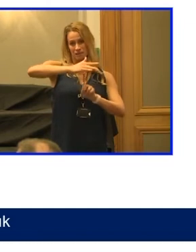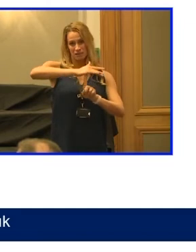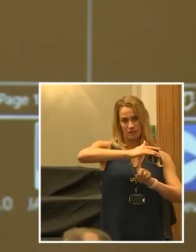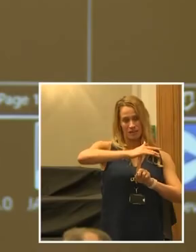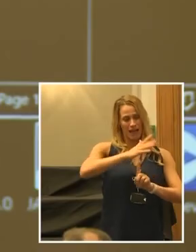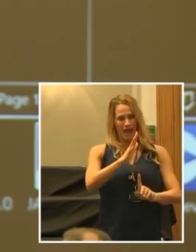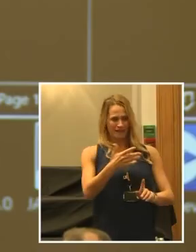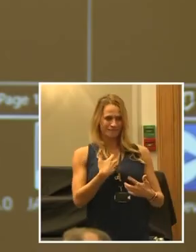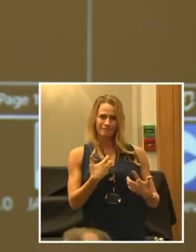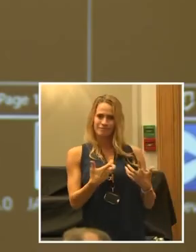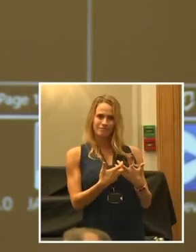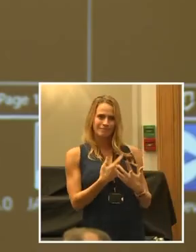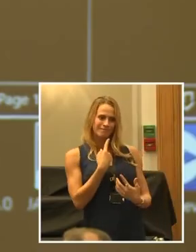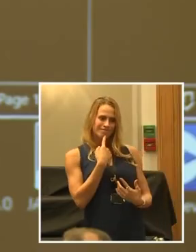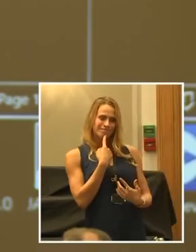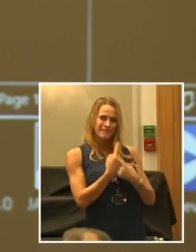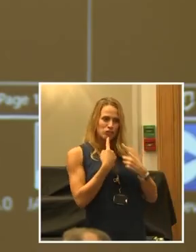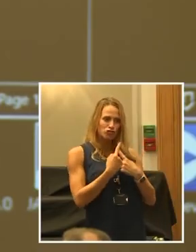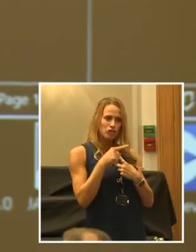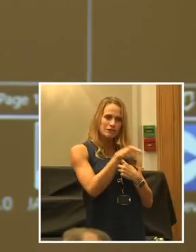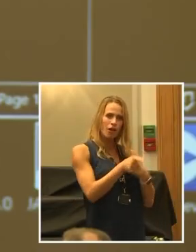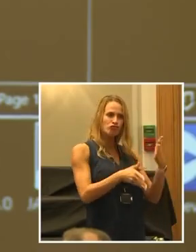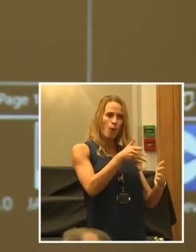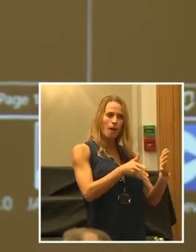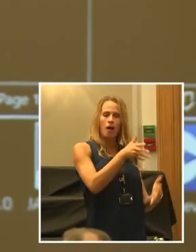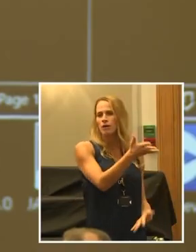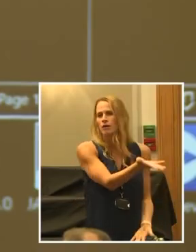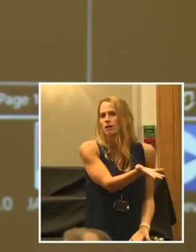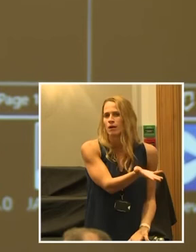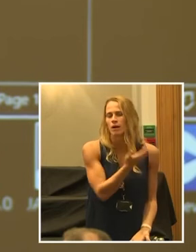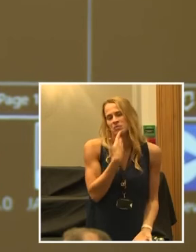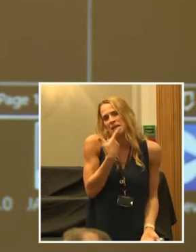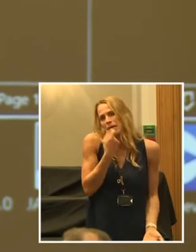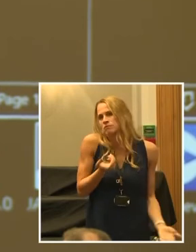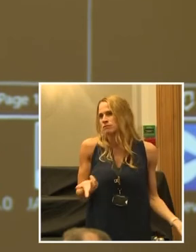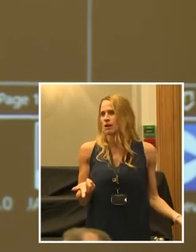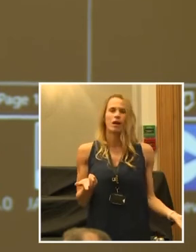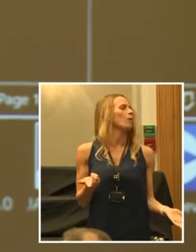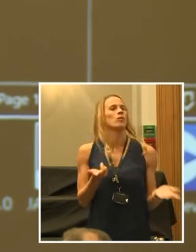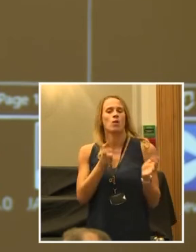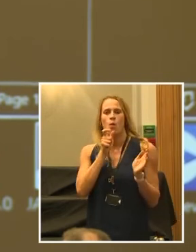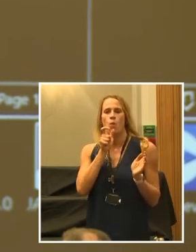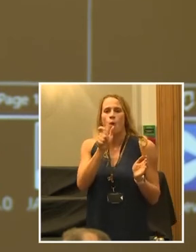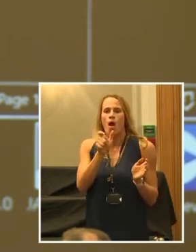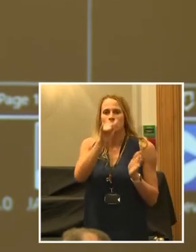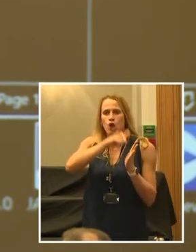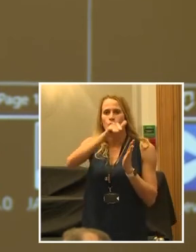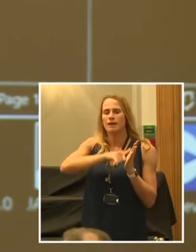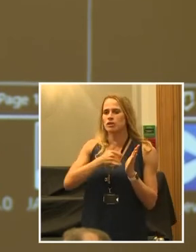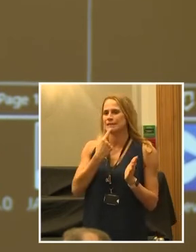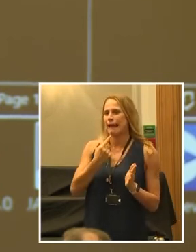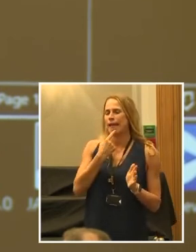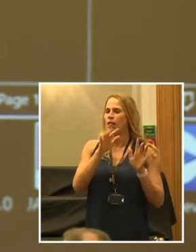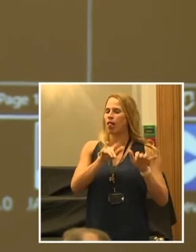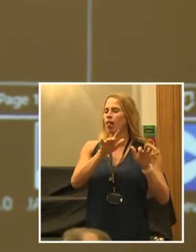do, dictation's great. You could be in a Word document, you could be in a text message and be like, you know, hi everyone, loving the conference, really